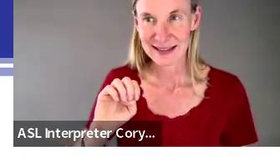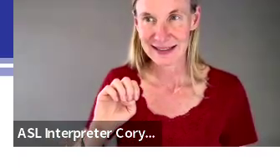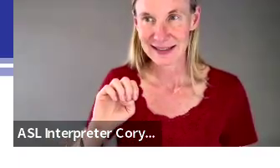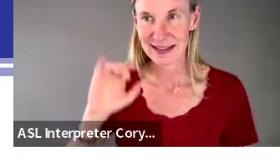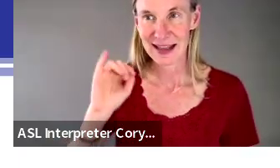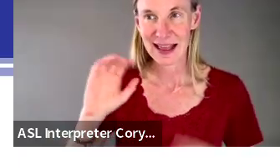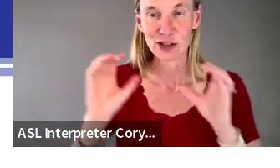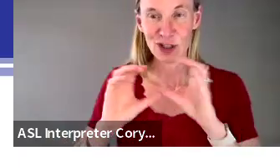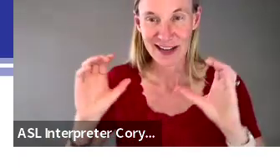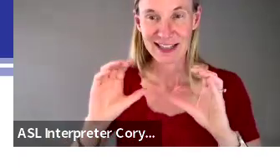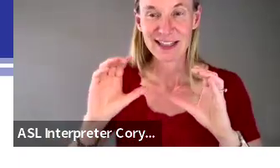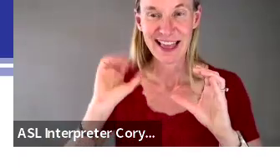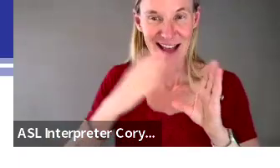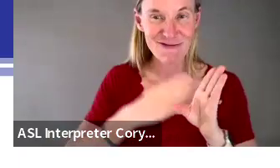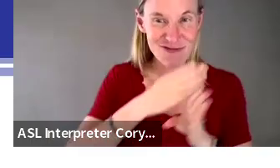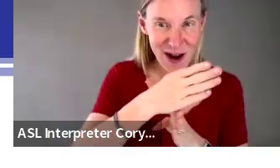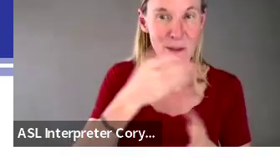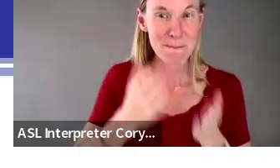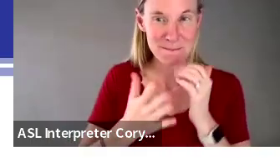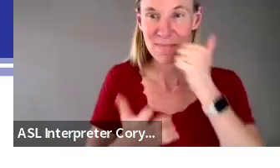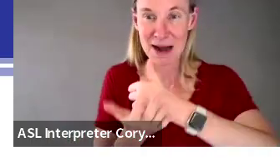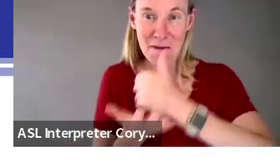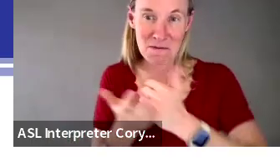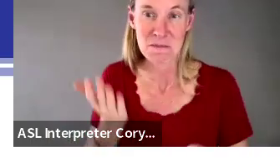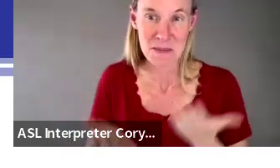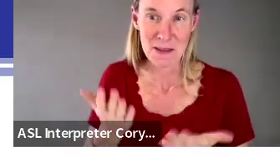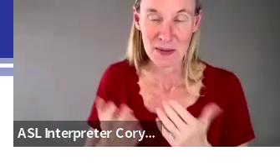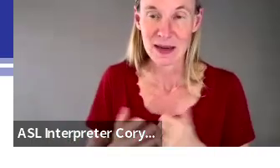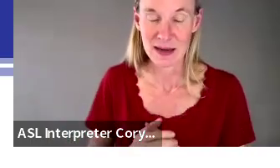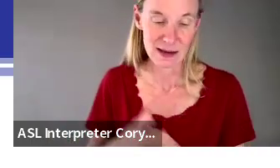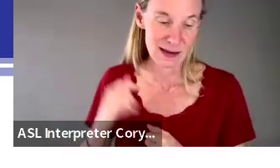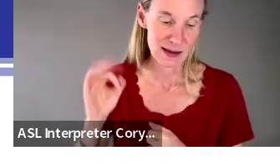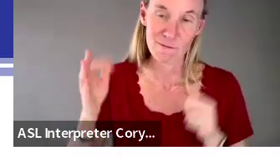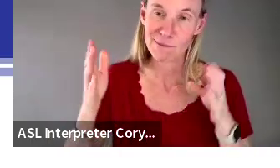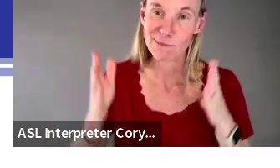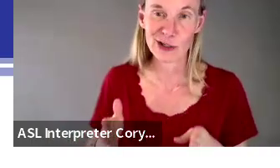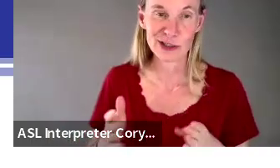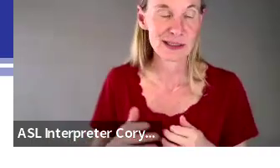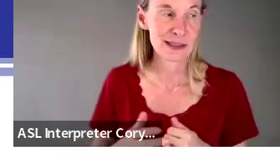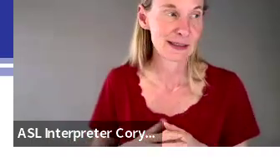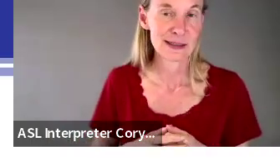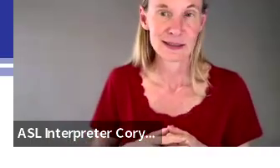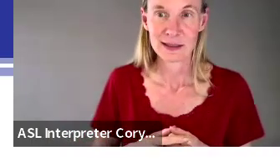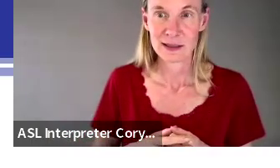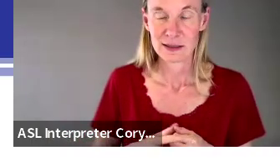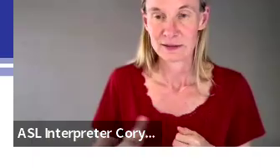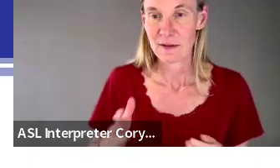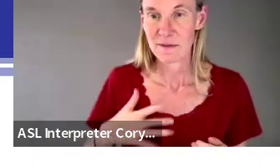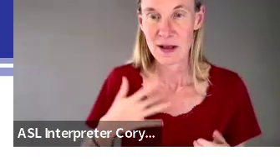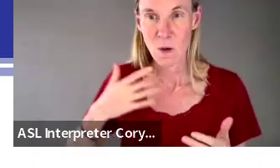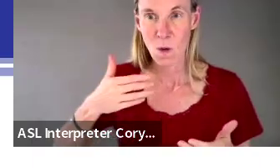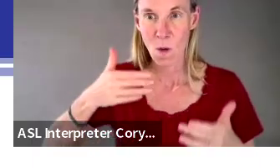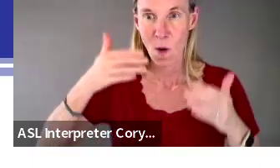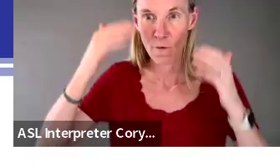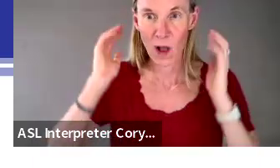that certification and that route may be useful for folks who are or maybe overwhelmed by